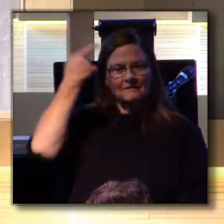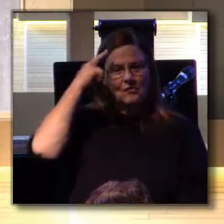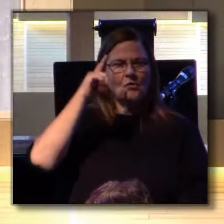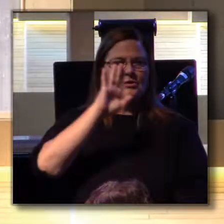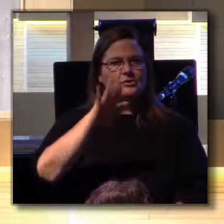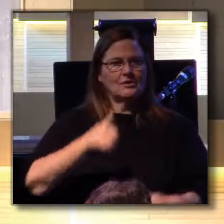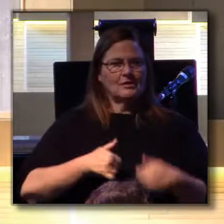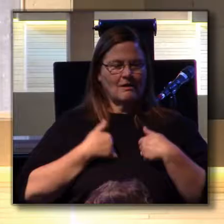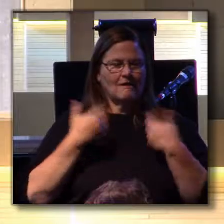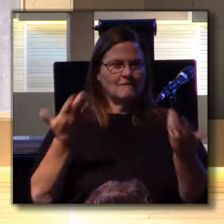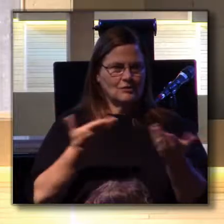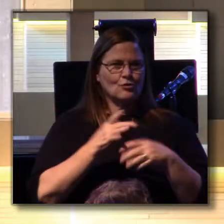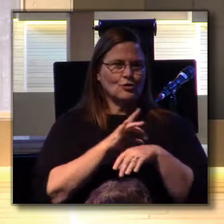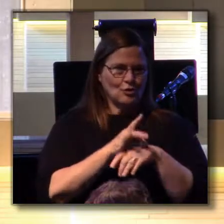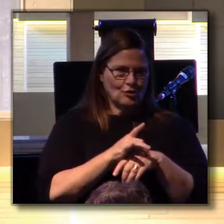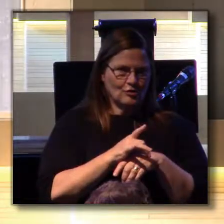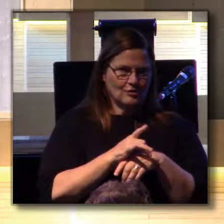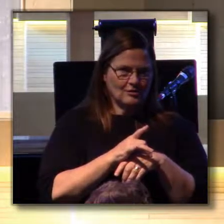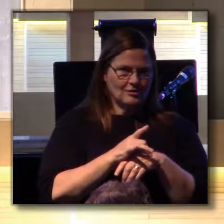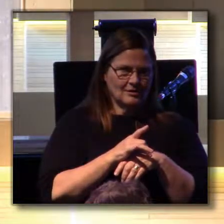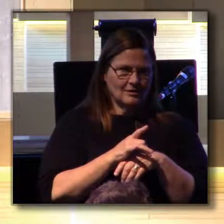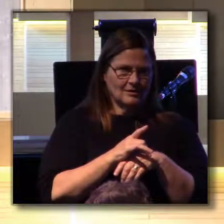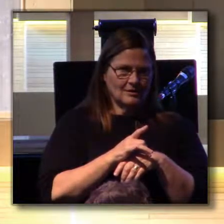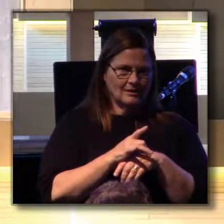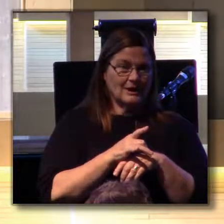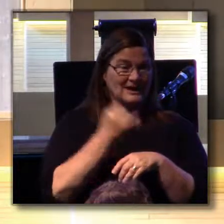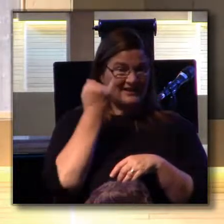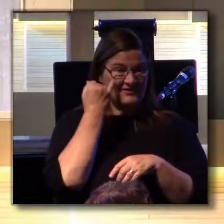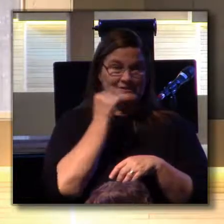earth that isn't God